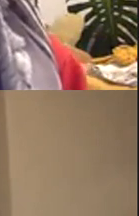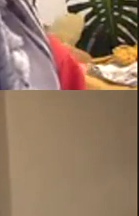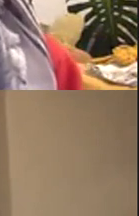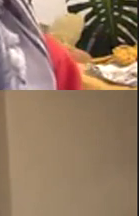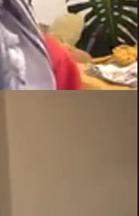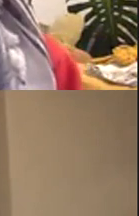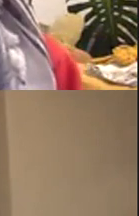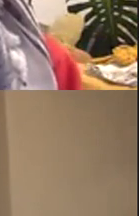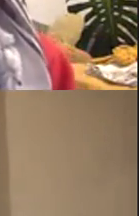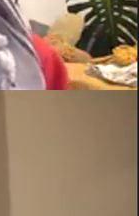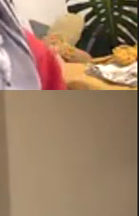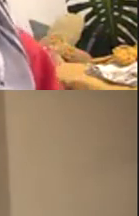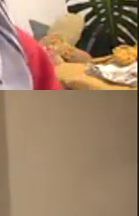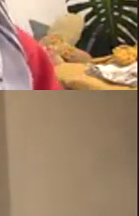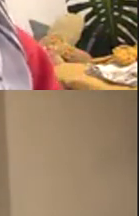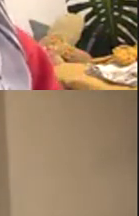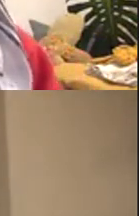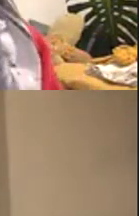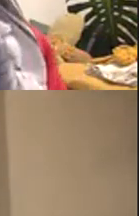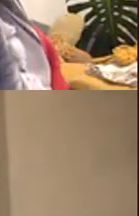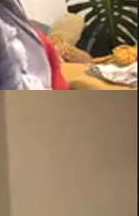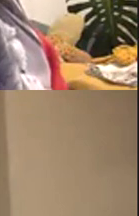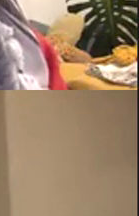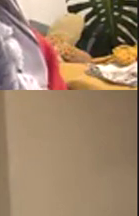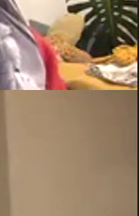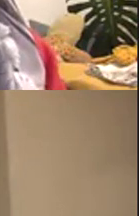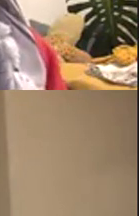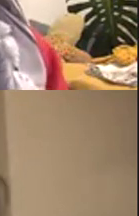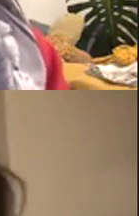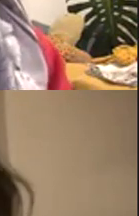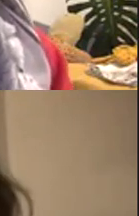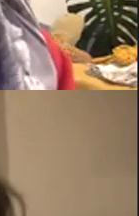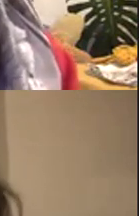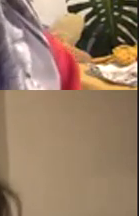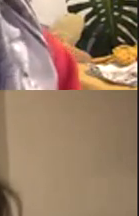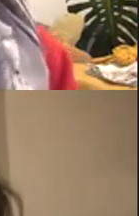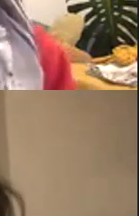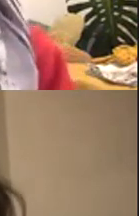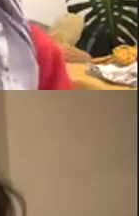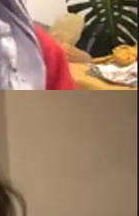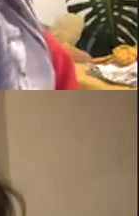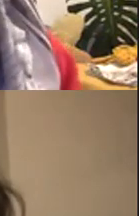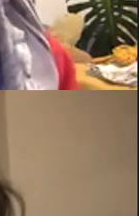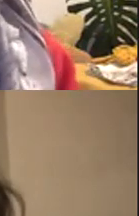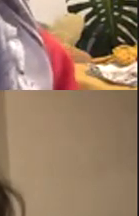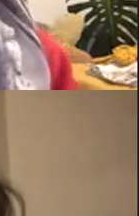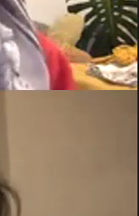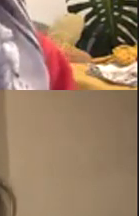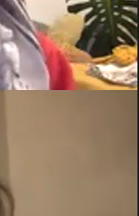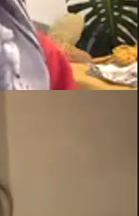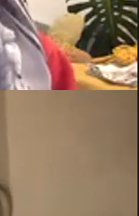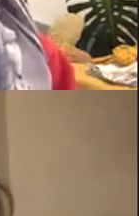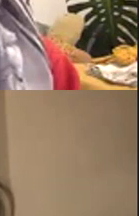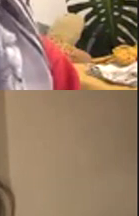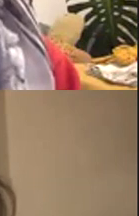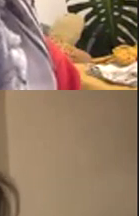were. I was part of that. So thank you all. And Victoria will play some tunes as we leave the